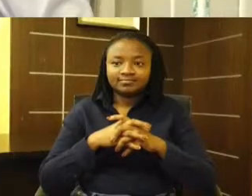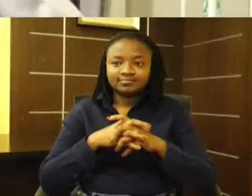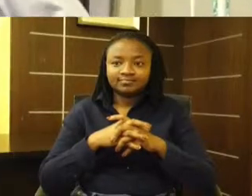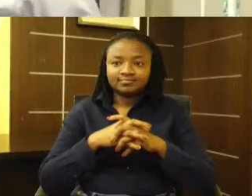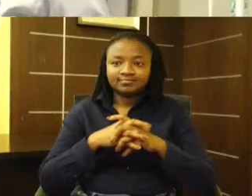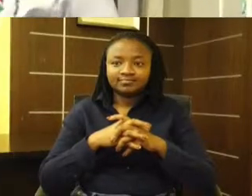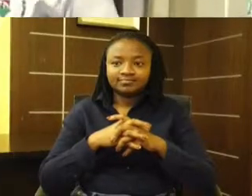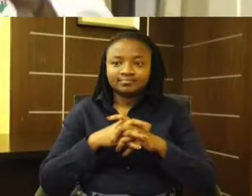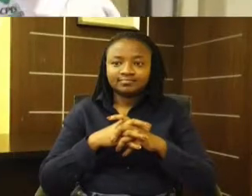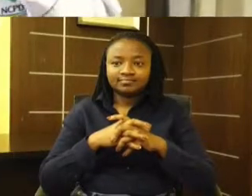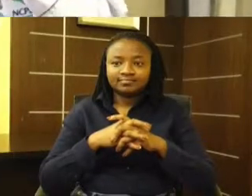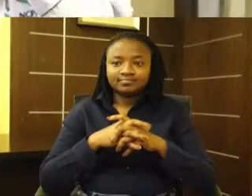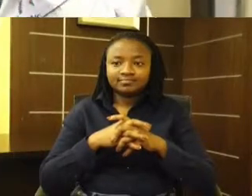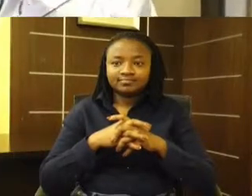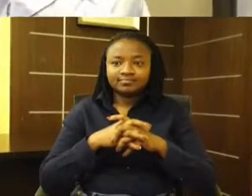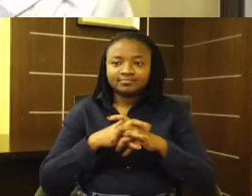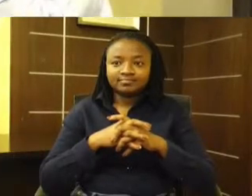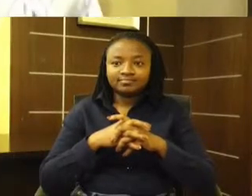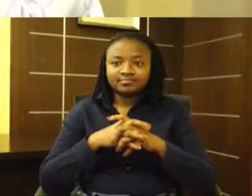utupatie way forward.